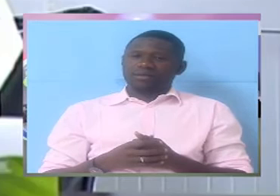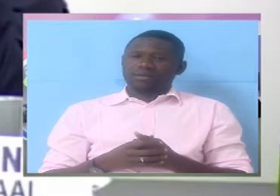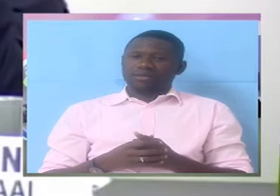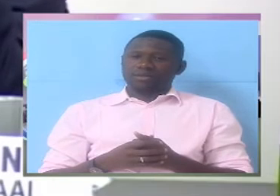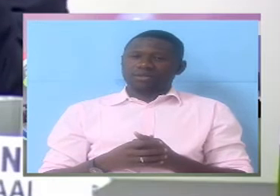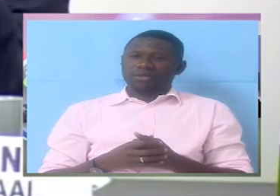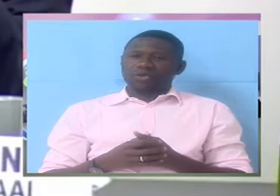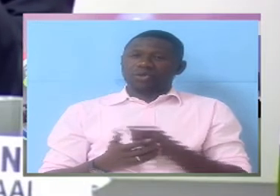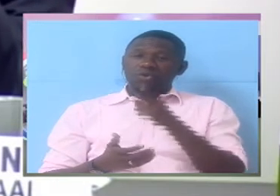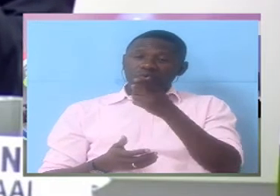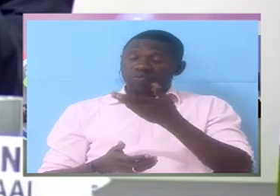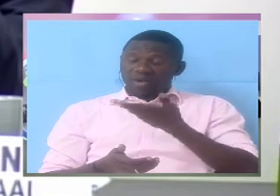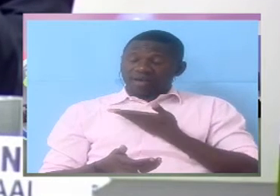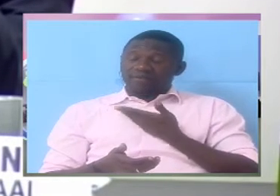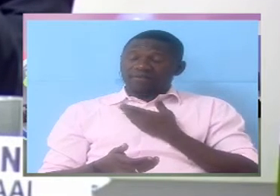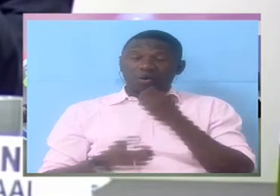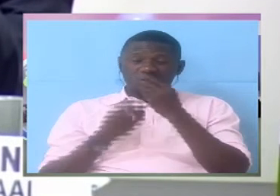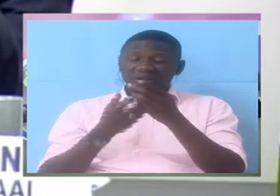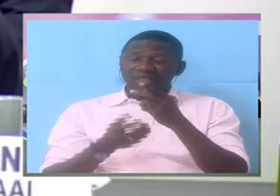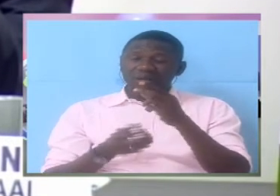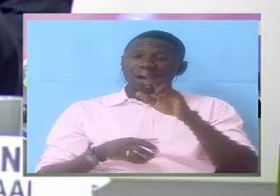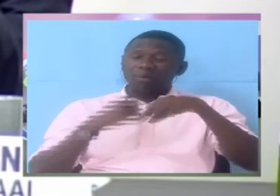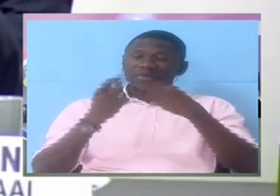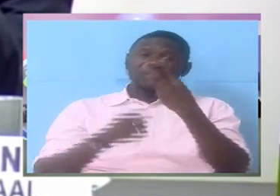3 times. Tell us